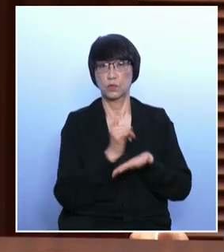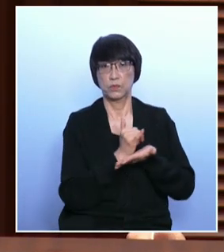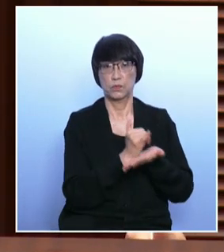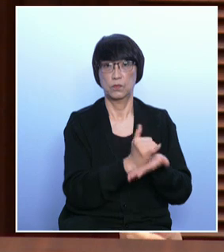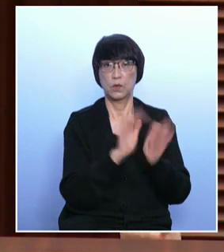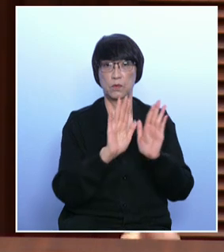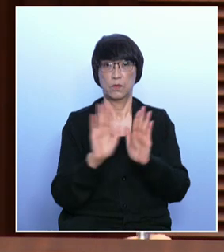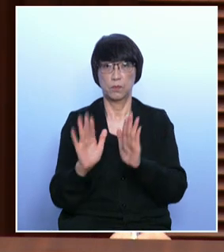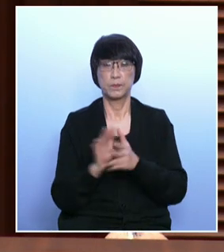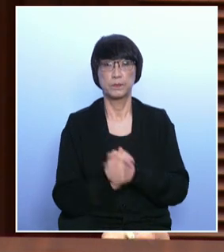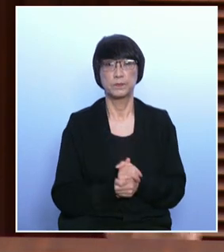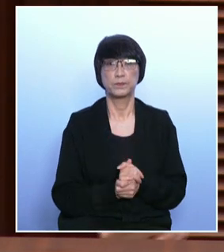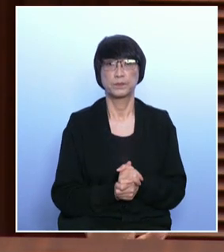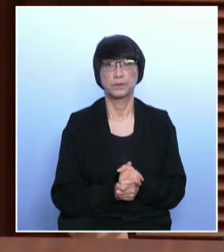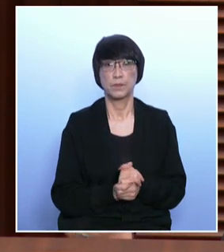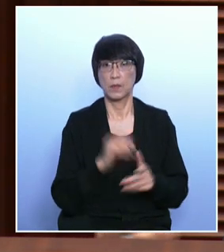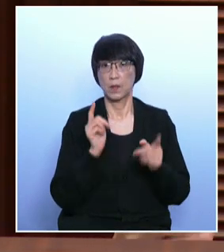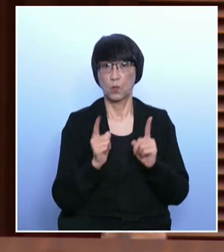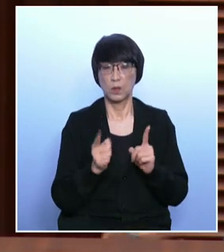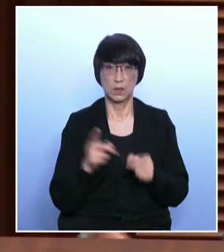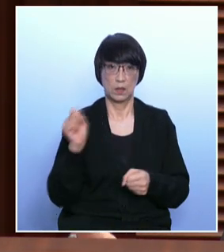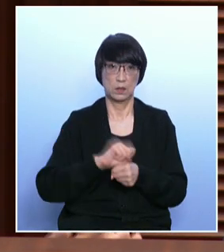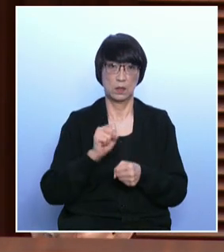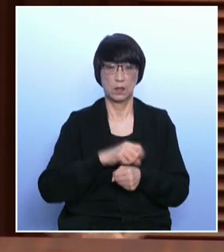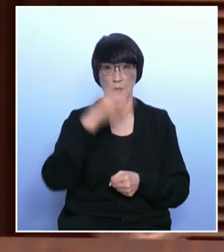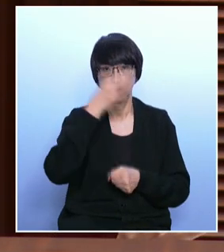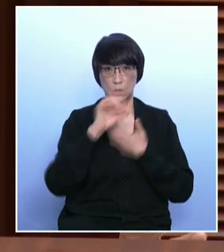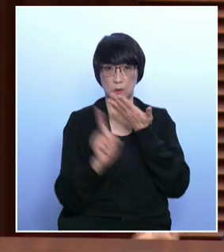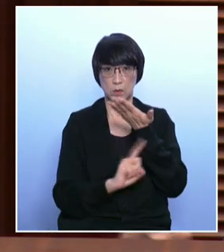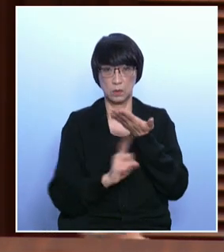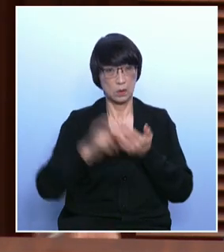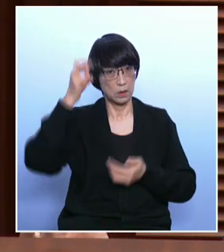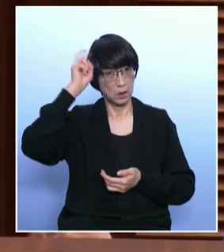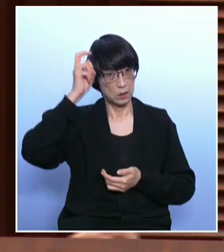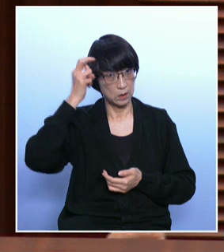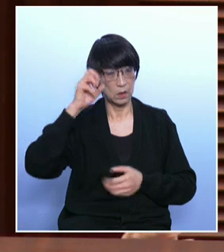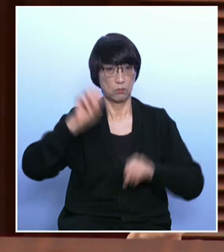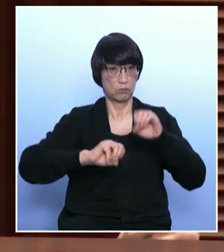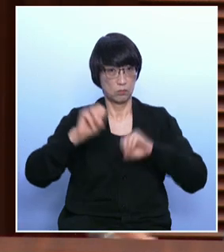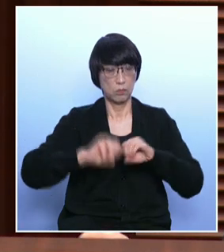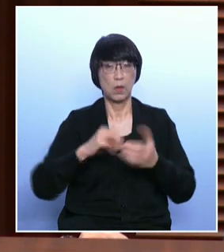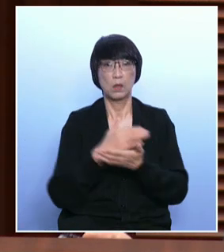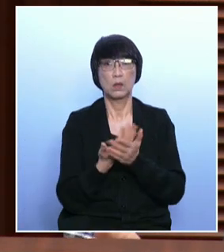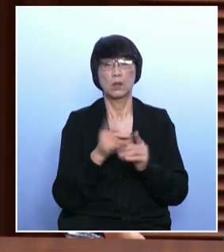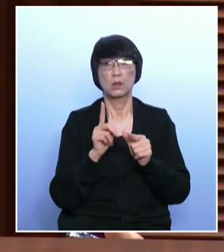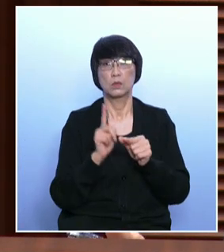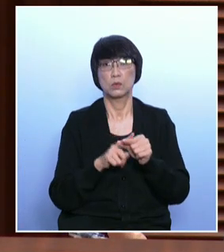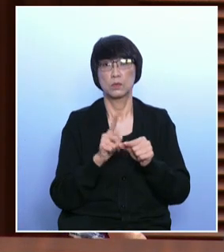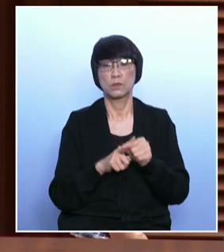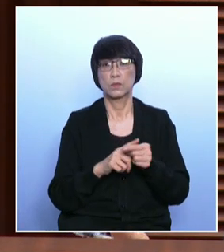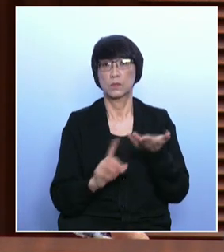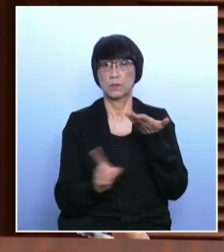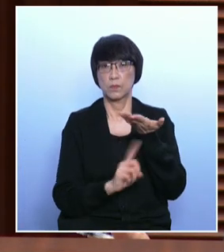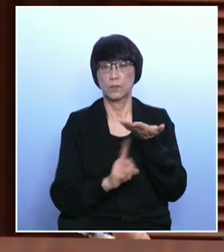CMH will provide not only outpatient services but also inpatient services. We need to develop more drugs,